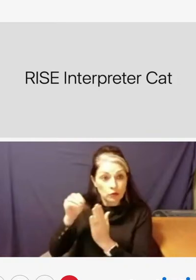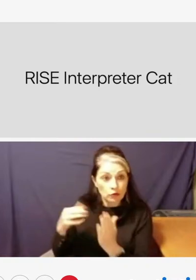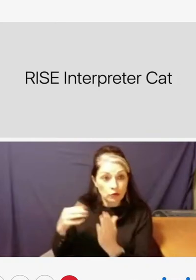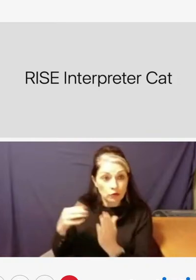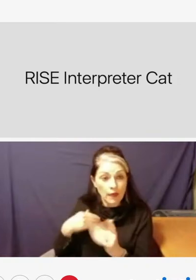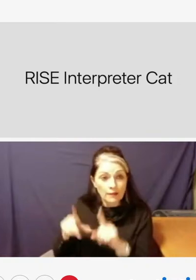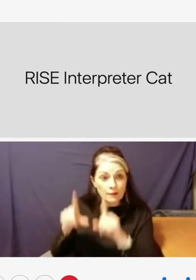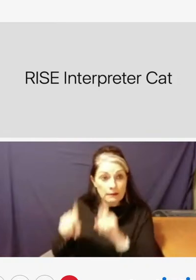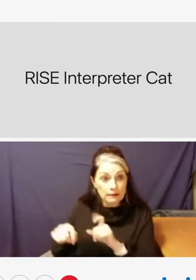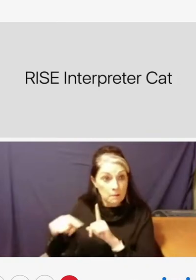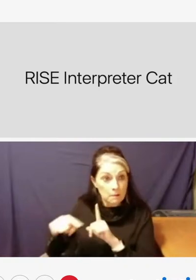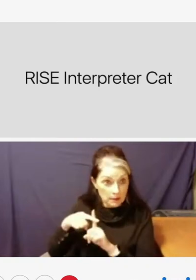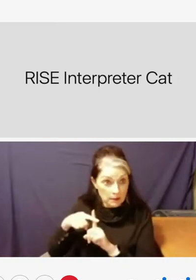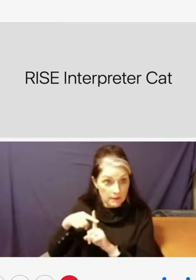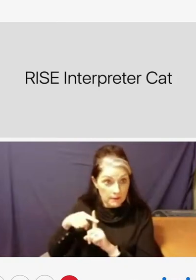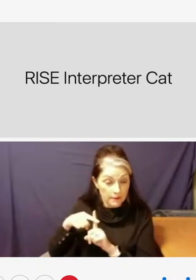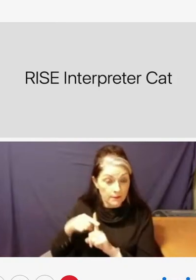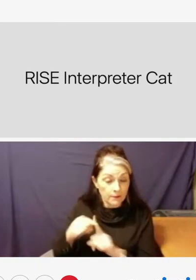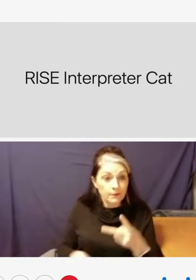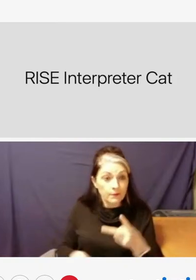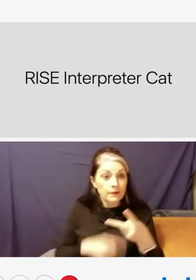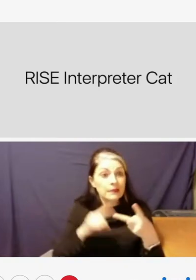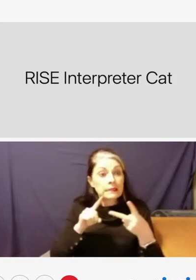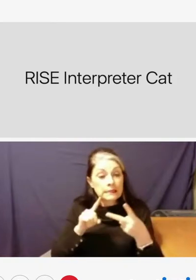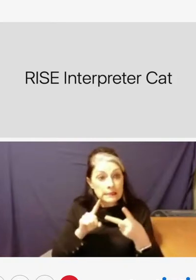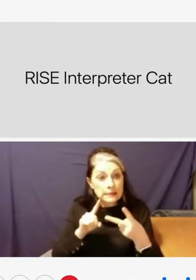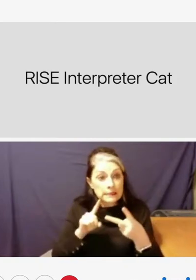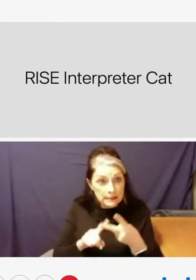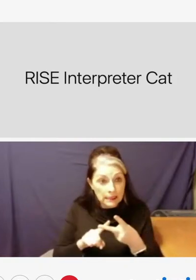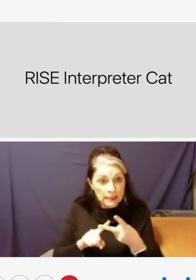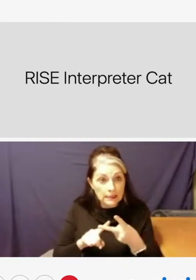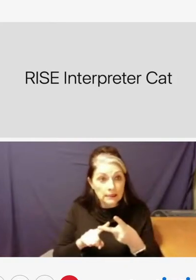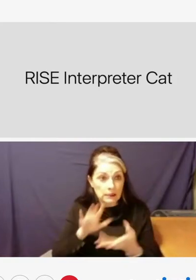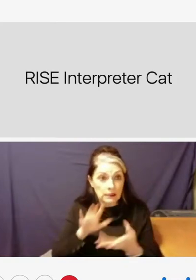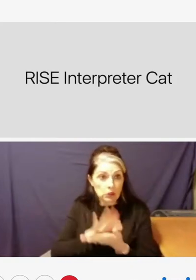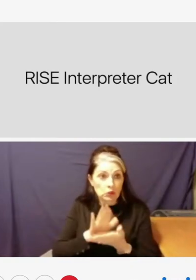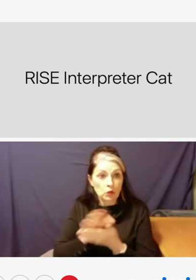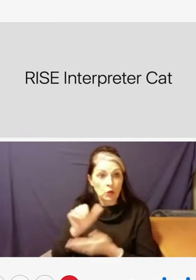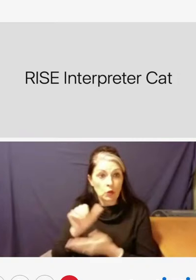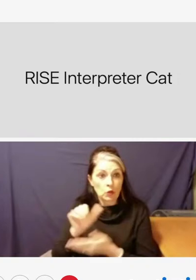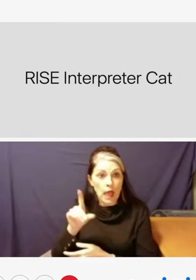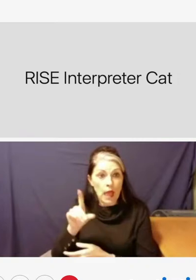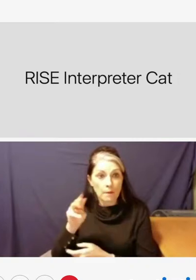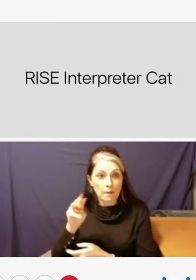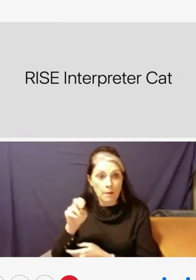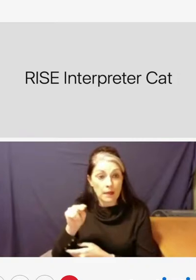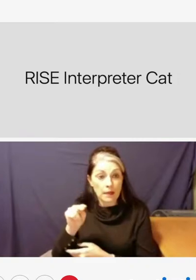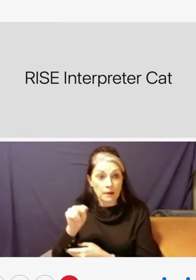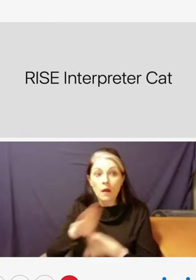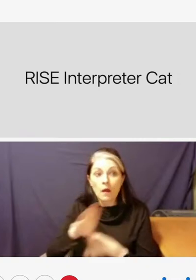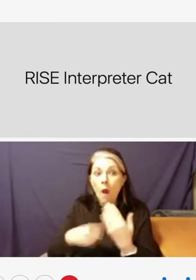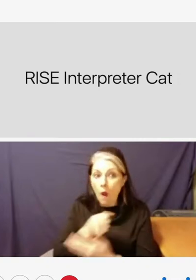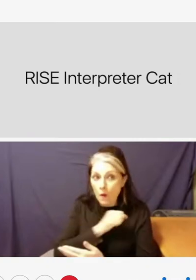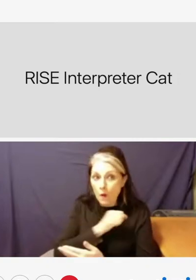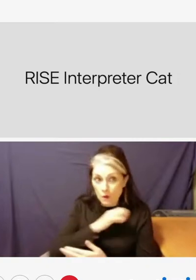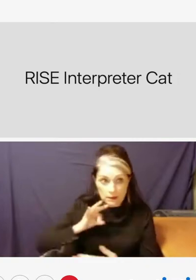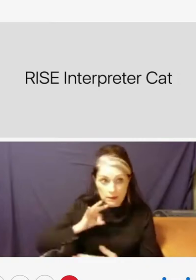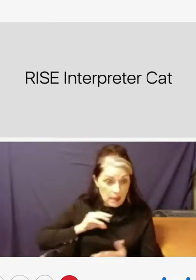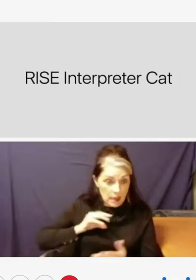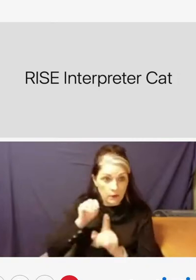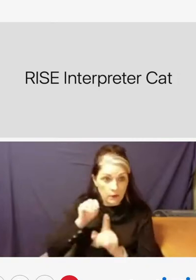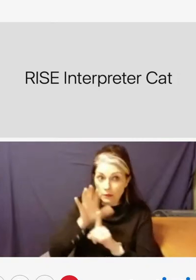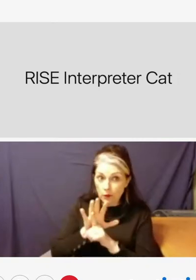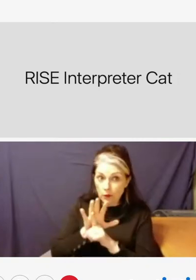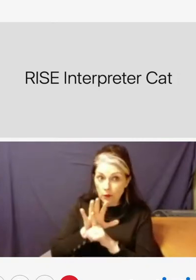positive second site Administration like we have been doing informs all staff who were exposed or had contact with that